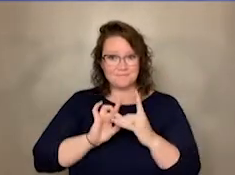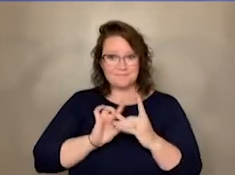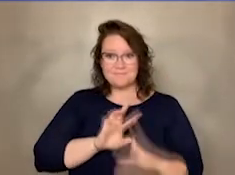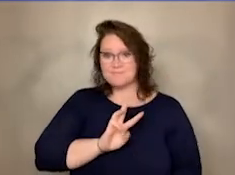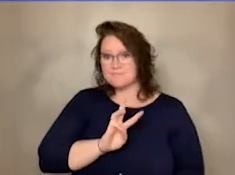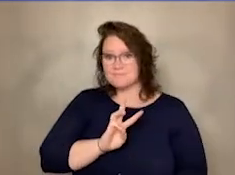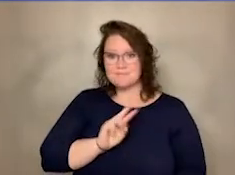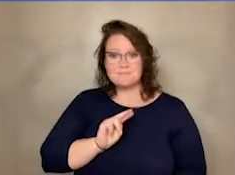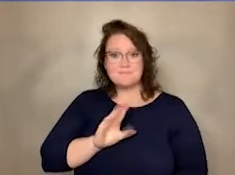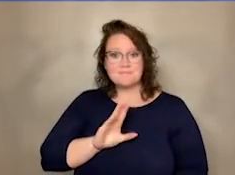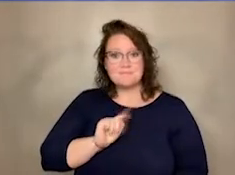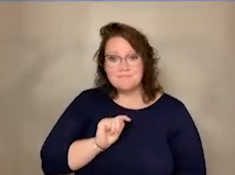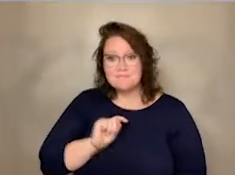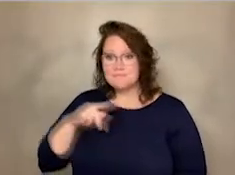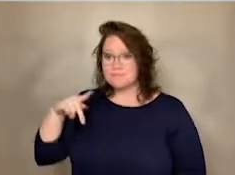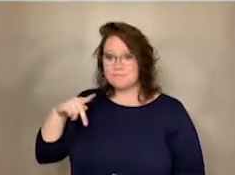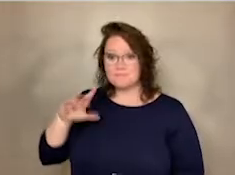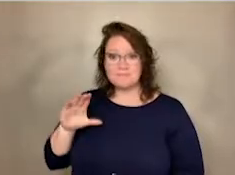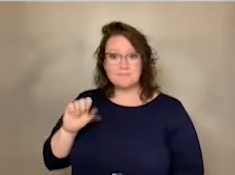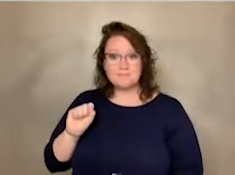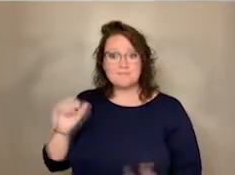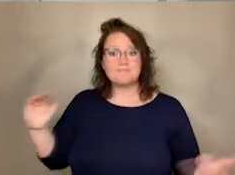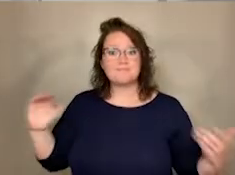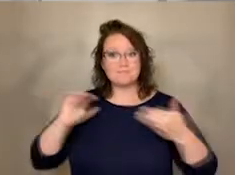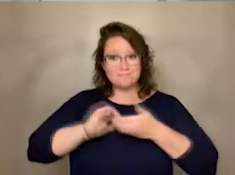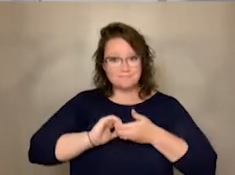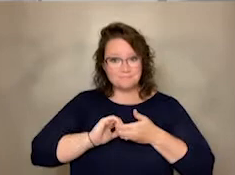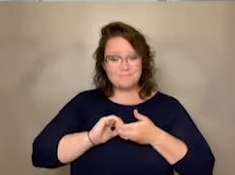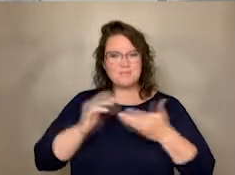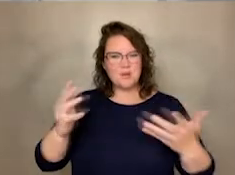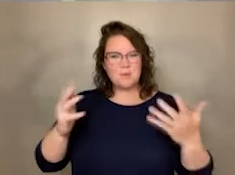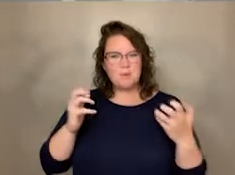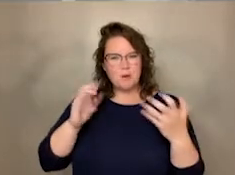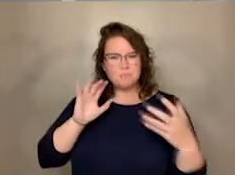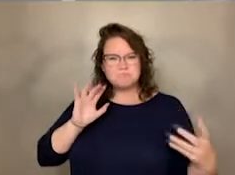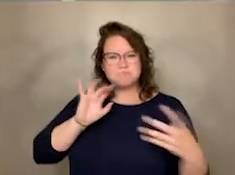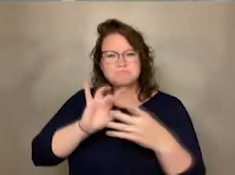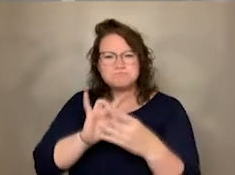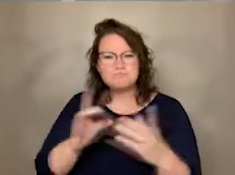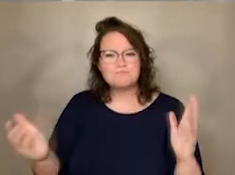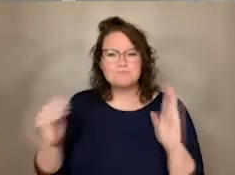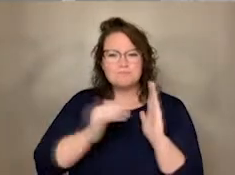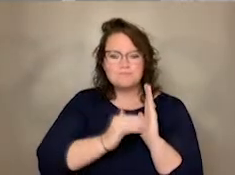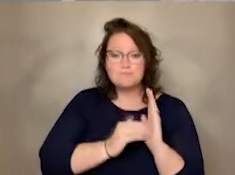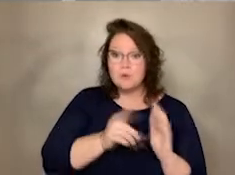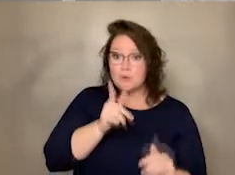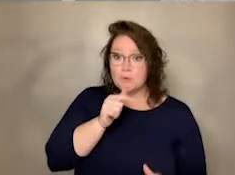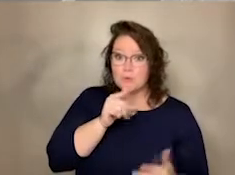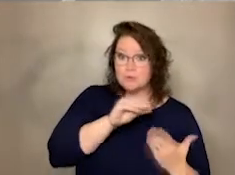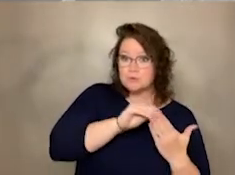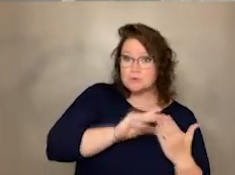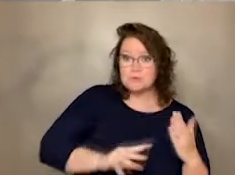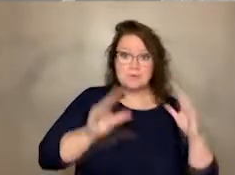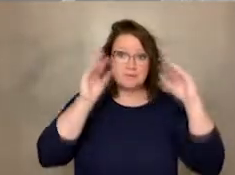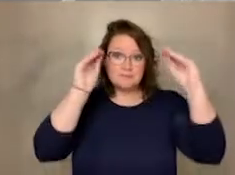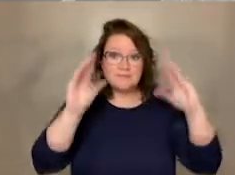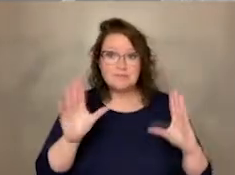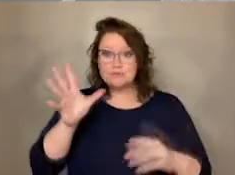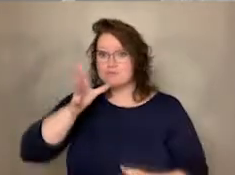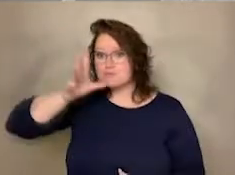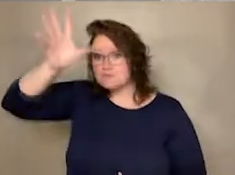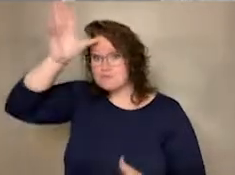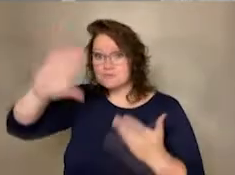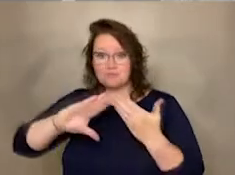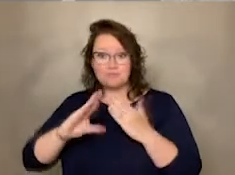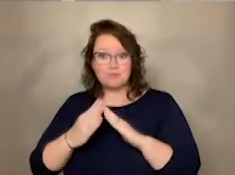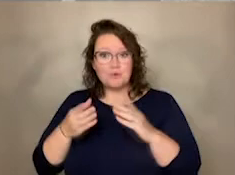a partnership with WNCT and Pitt County Schools. We're here to connect and reconnect with students, teachers, parents, and community during